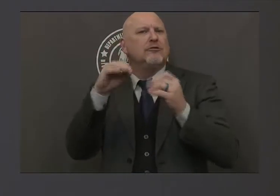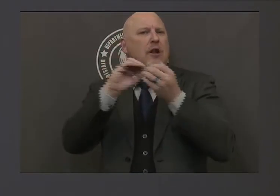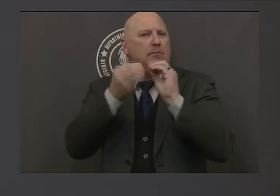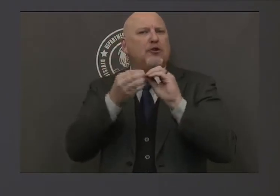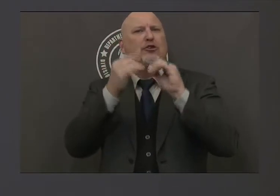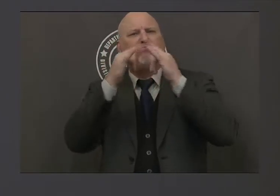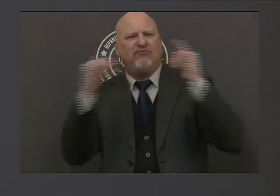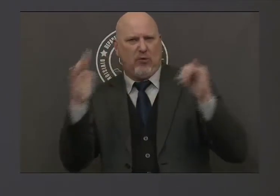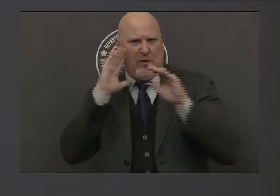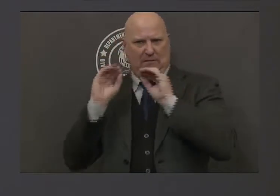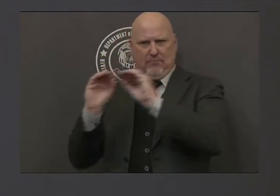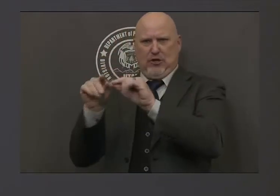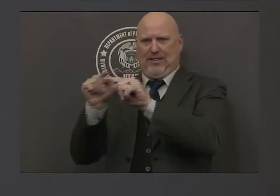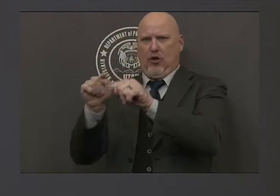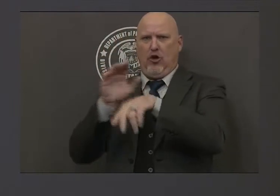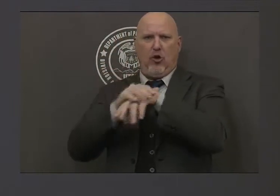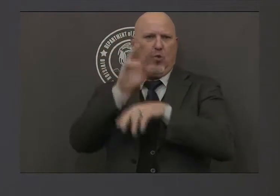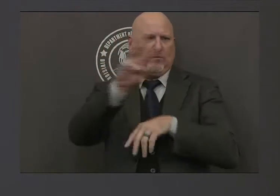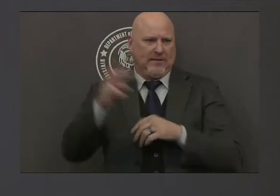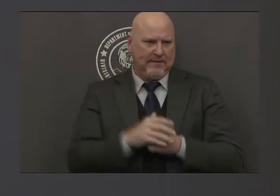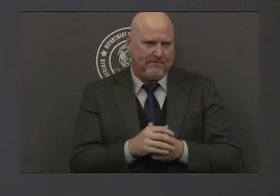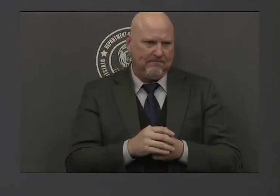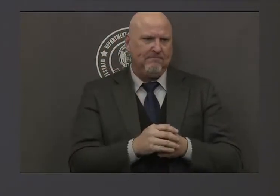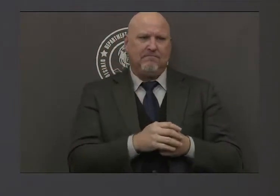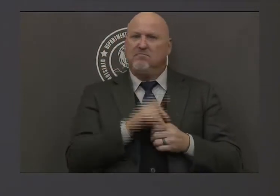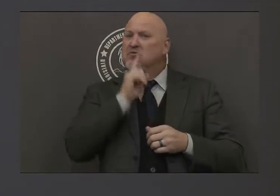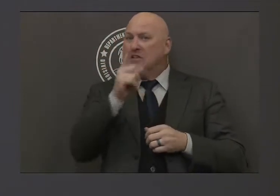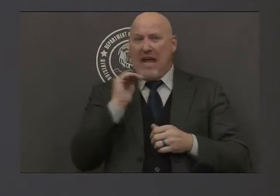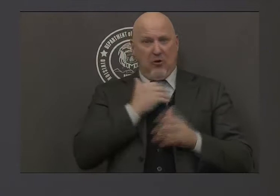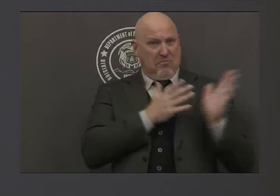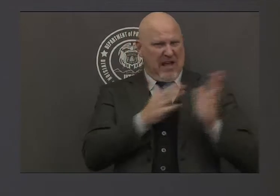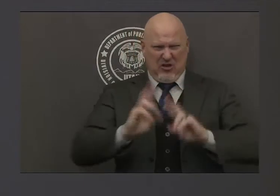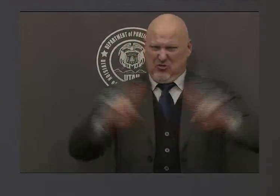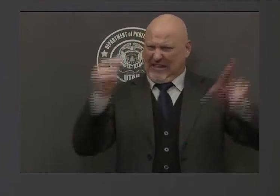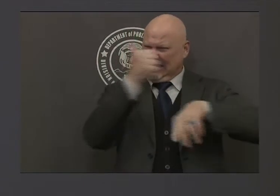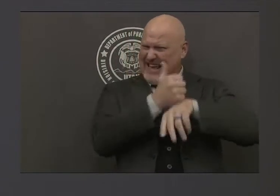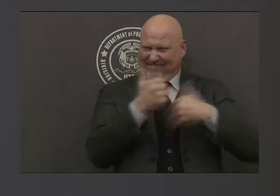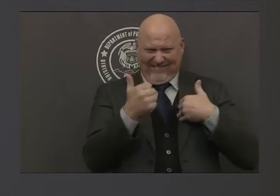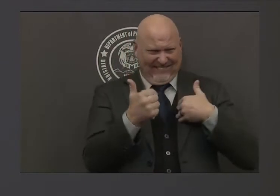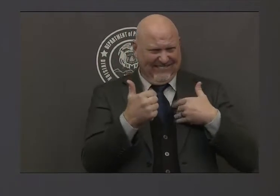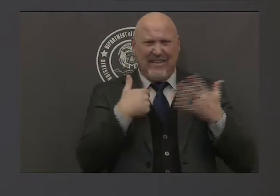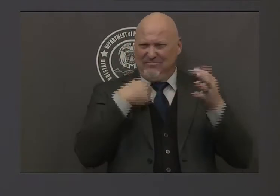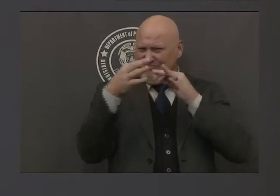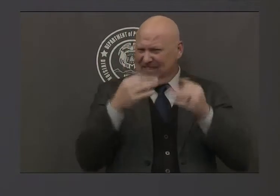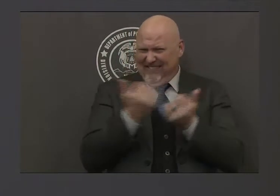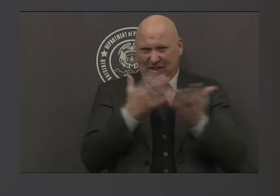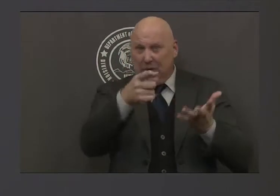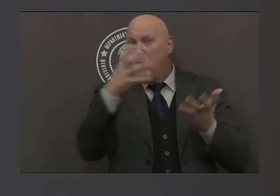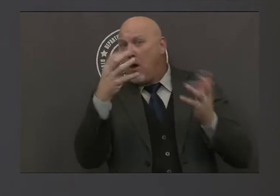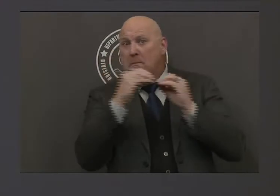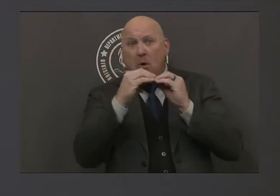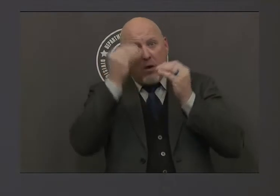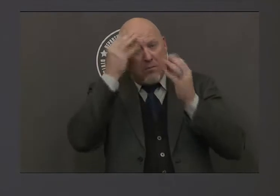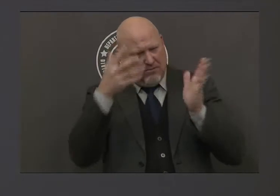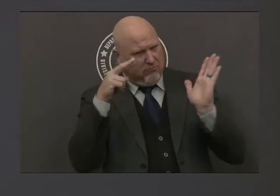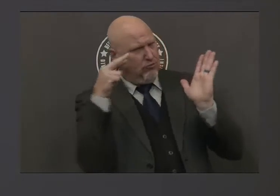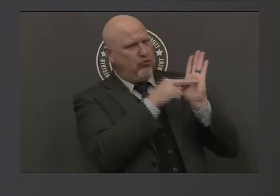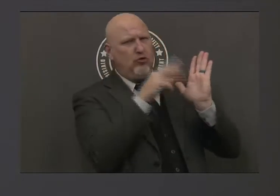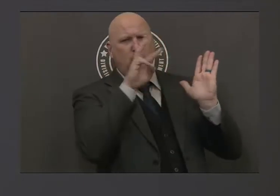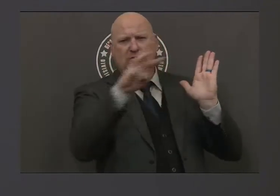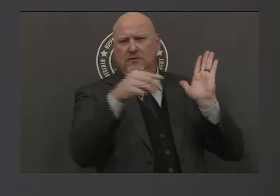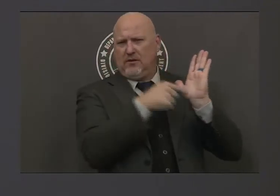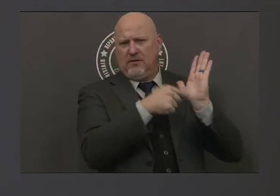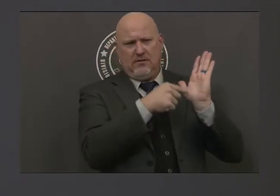plan, as well as for general information about the vaccine and its safety and efficacy. Again, I'll end there. Thank